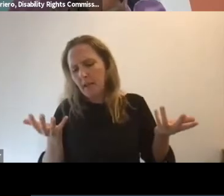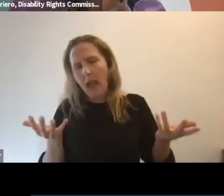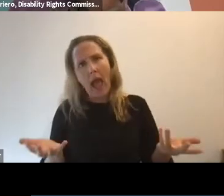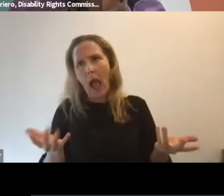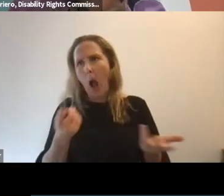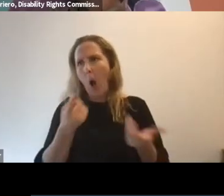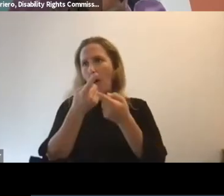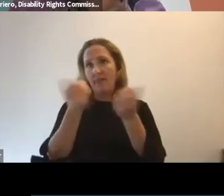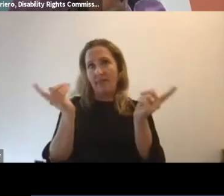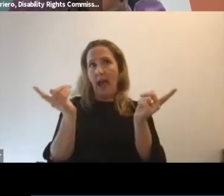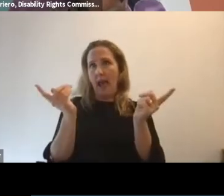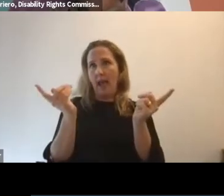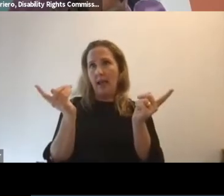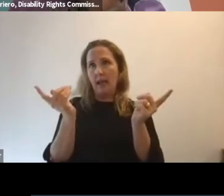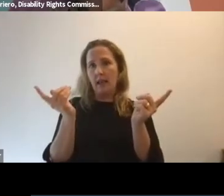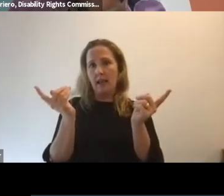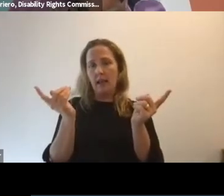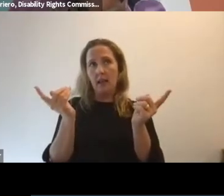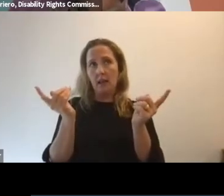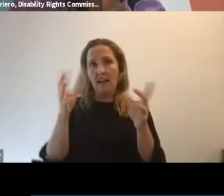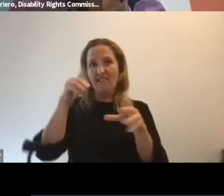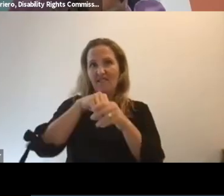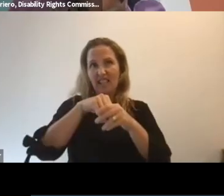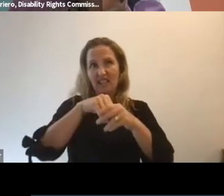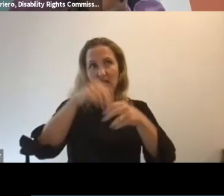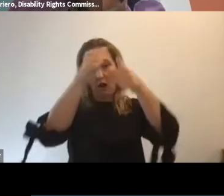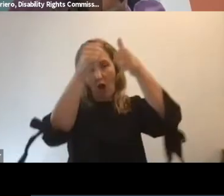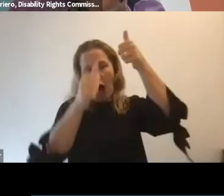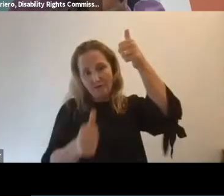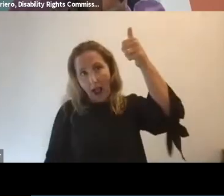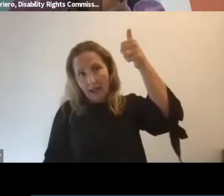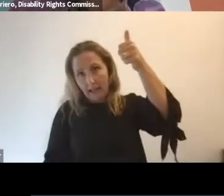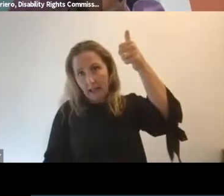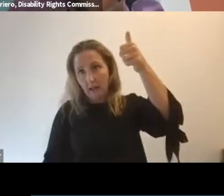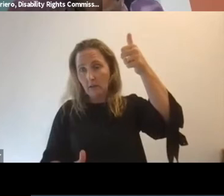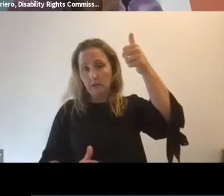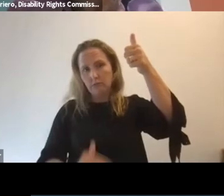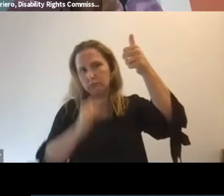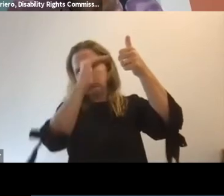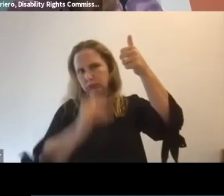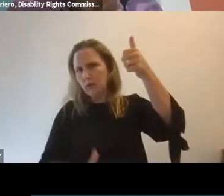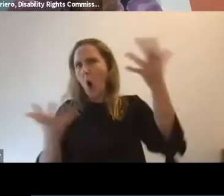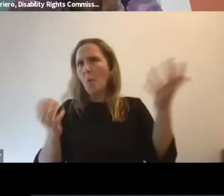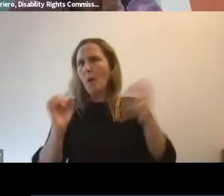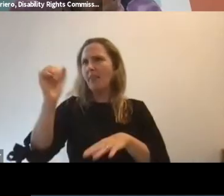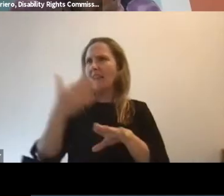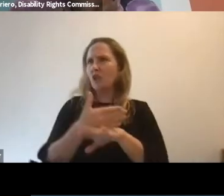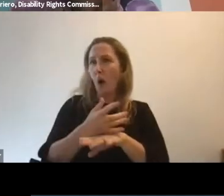throughout the hierarchical structure and we'll touch on governance as well of the organisation?